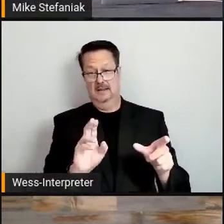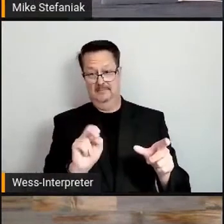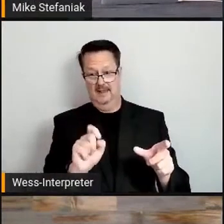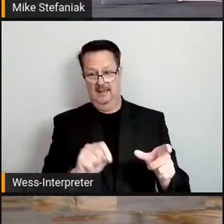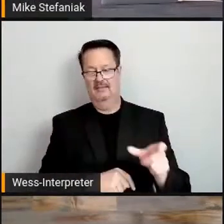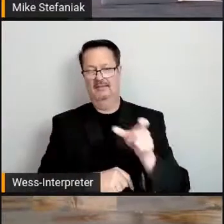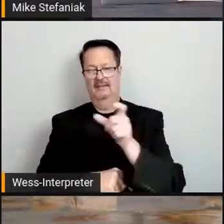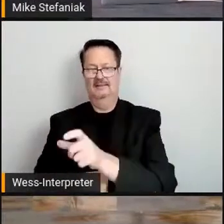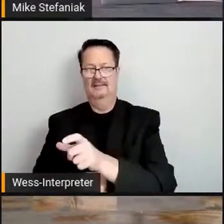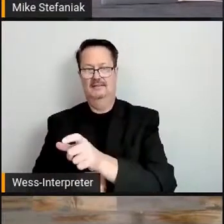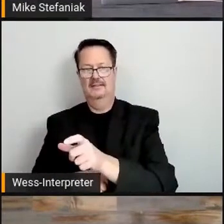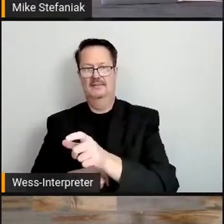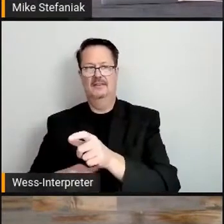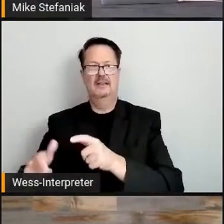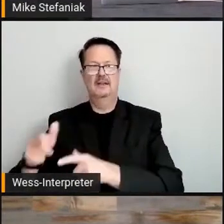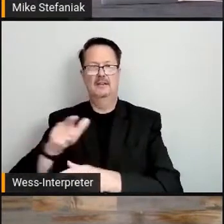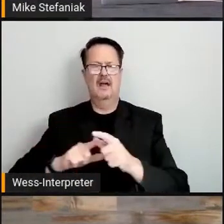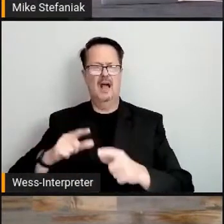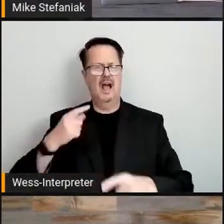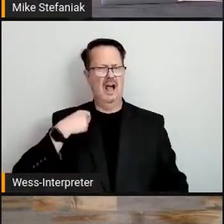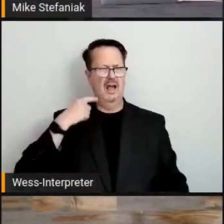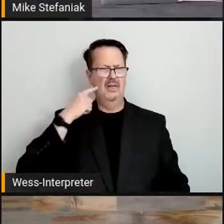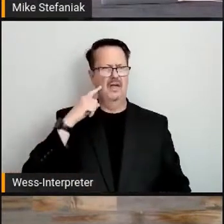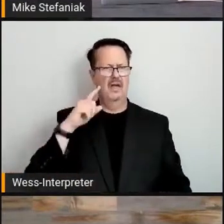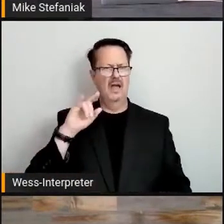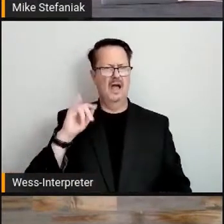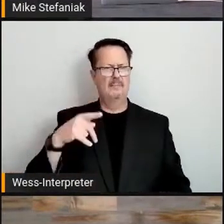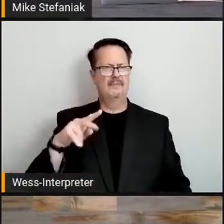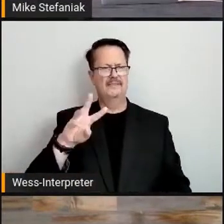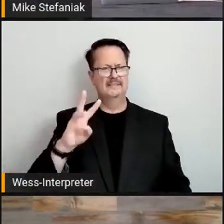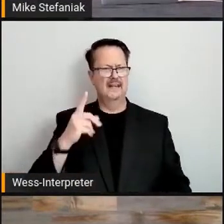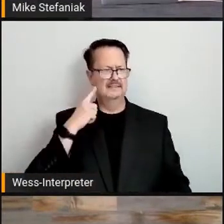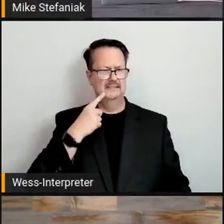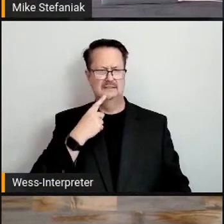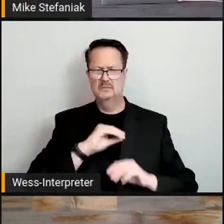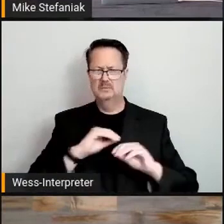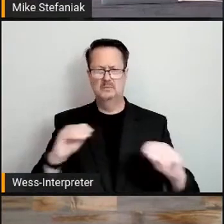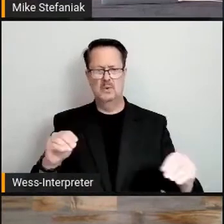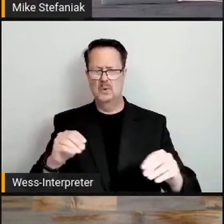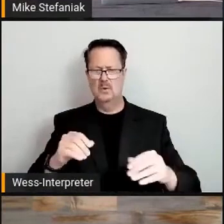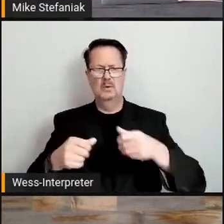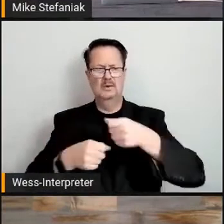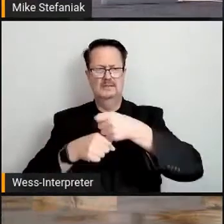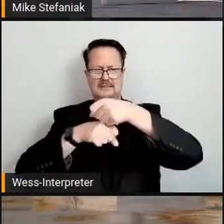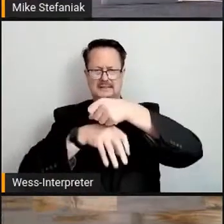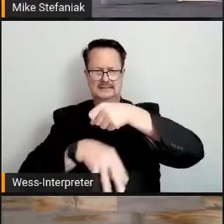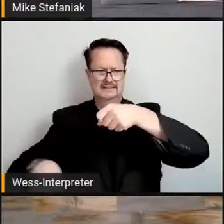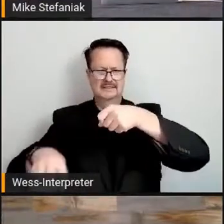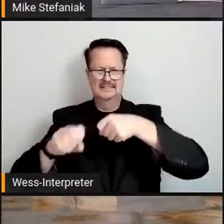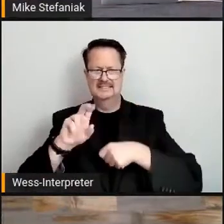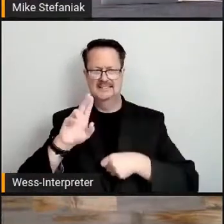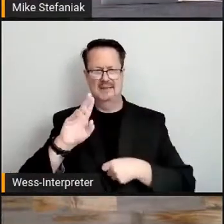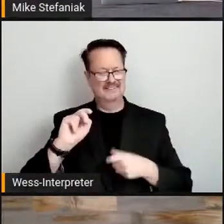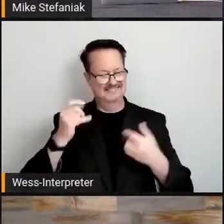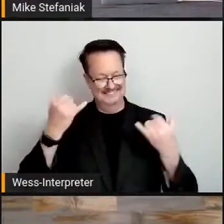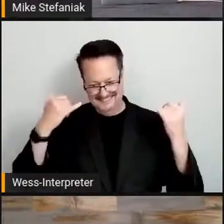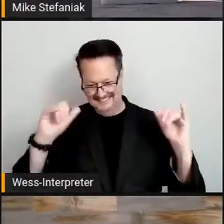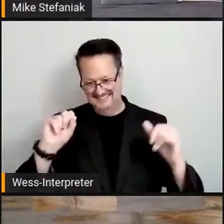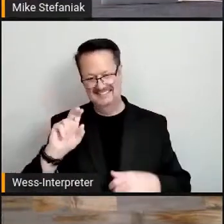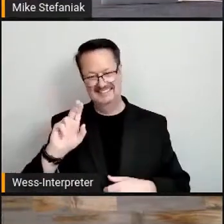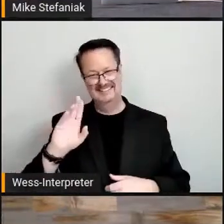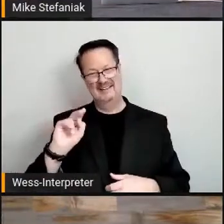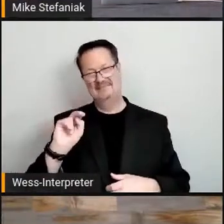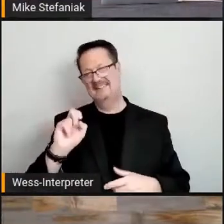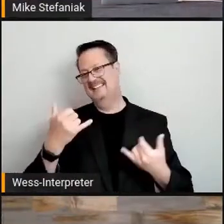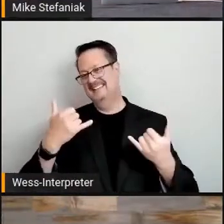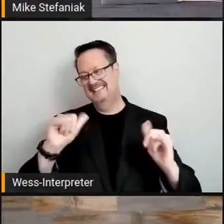identifier. No, wait, Mike, I was told IPv6 had no subnets. What are you talking about? IPv6 has subnets. We're still doing subnets. We're still doing